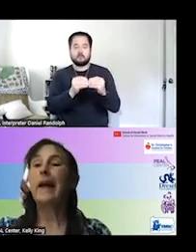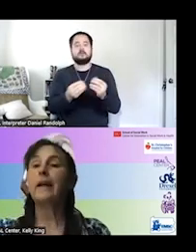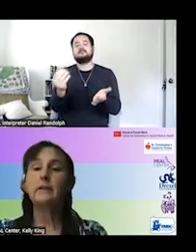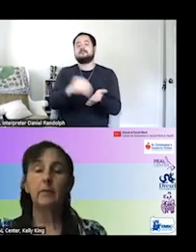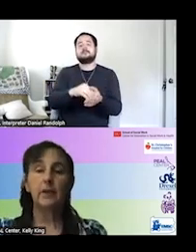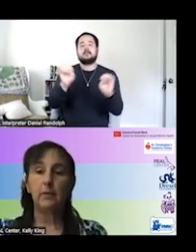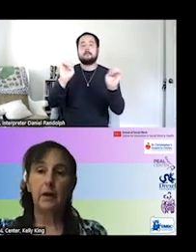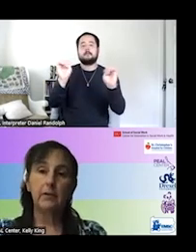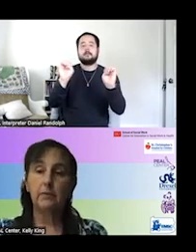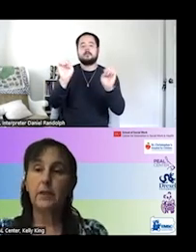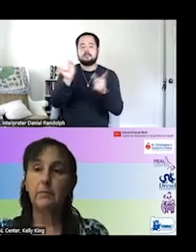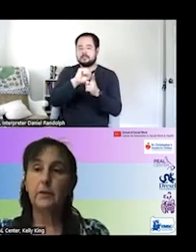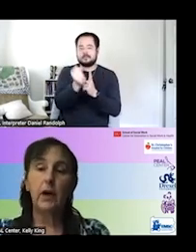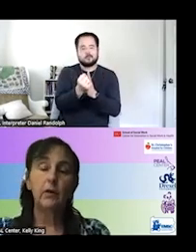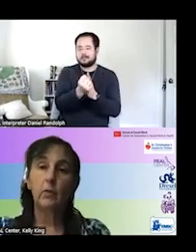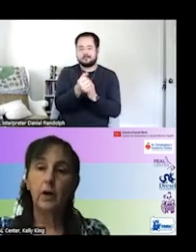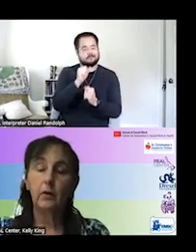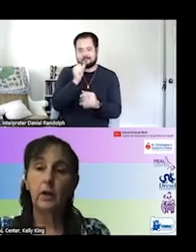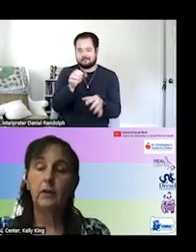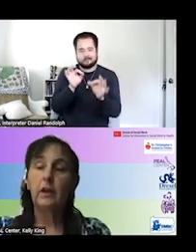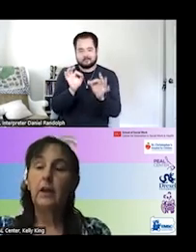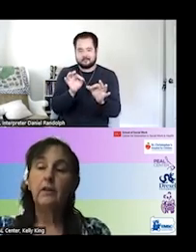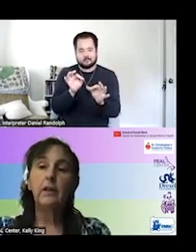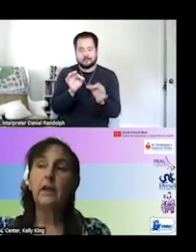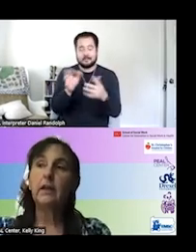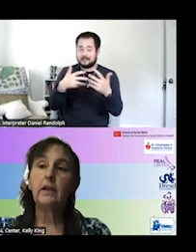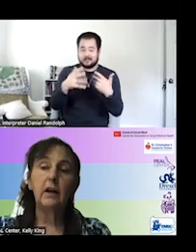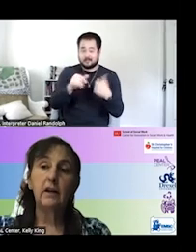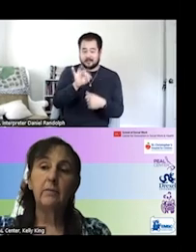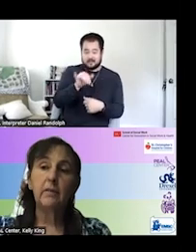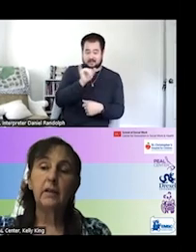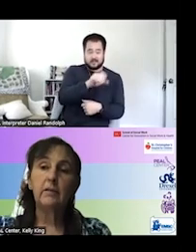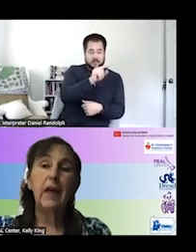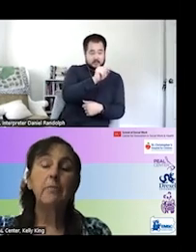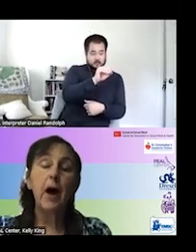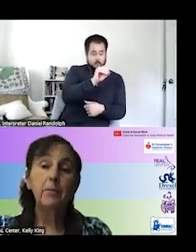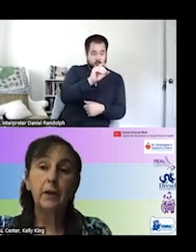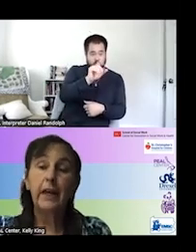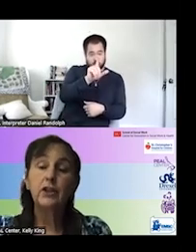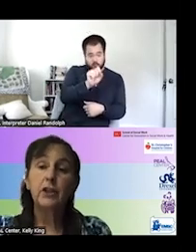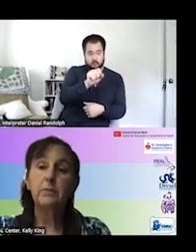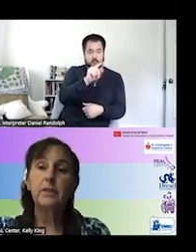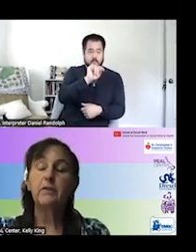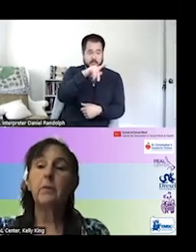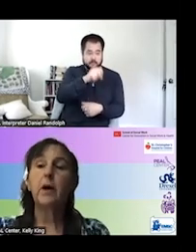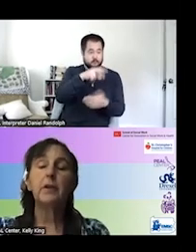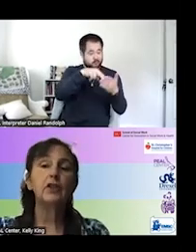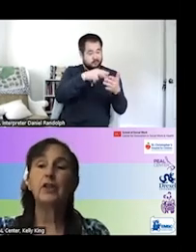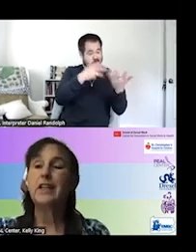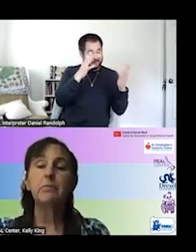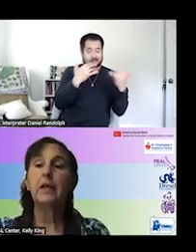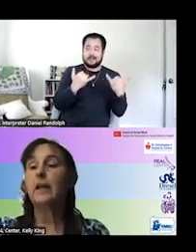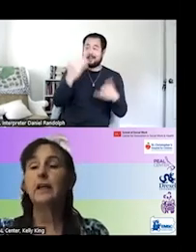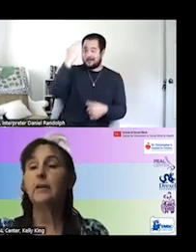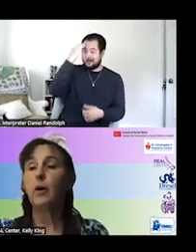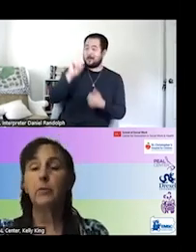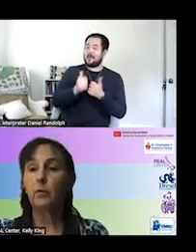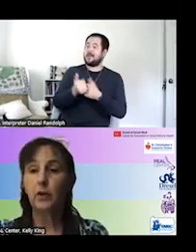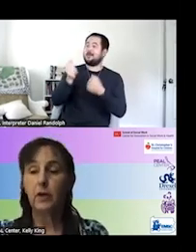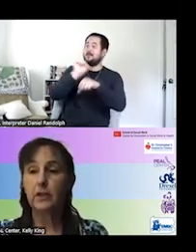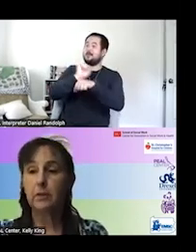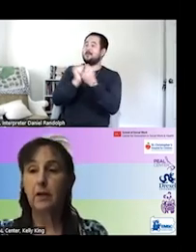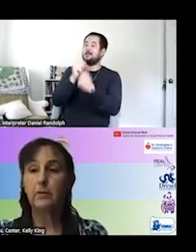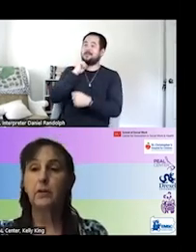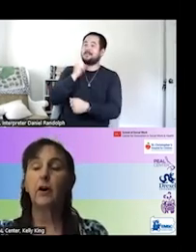we read something about some tips for how to work with that population, a specific population, doesn't mean that in the moment